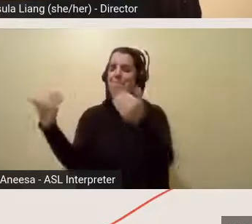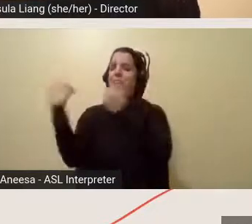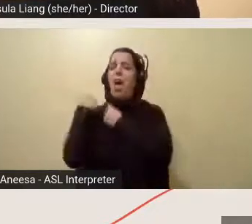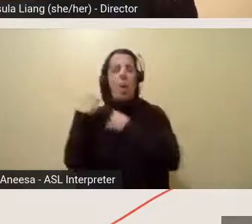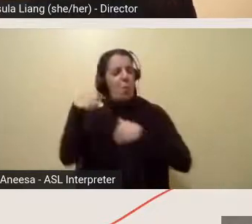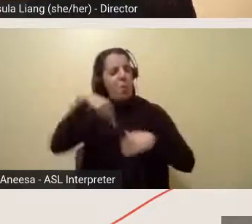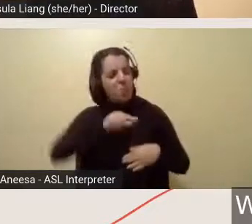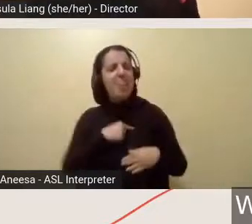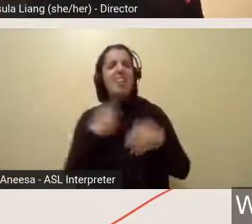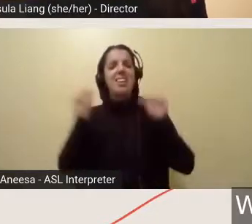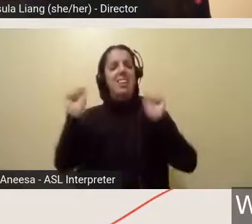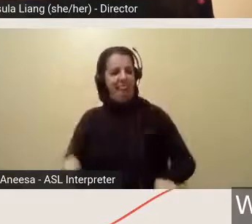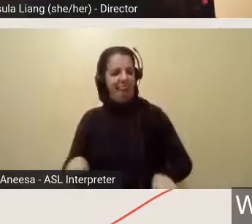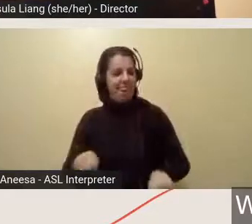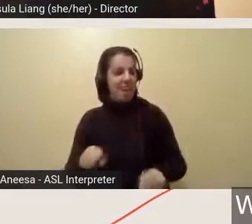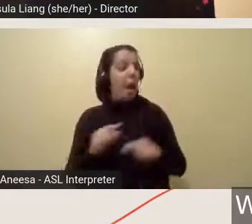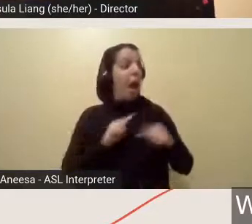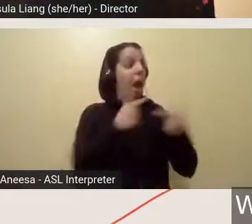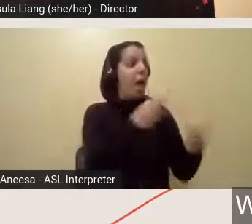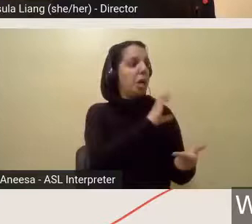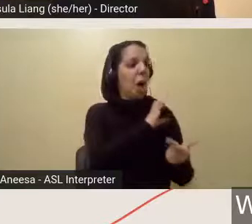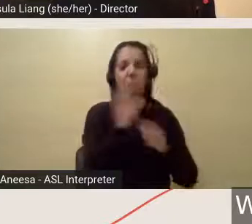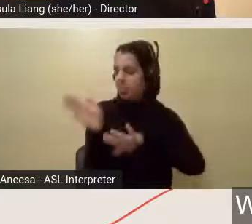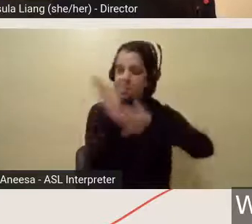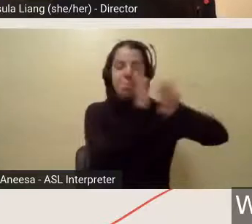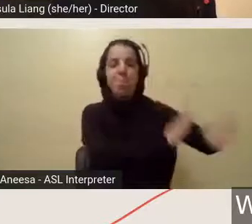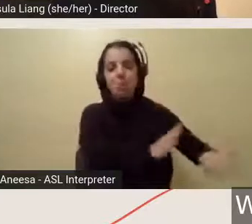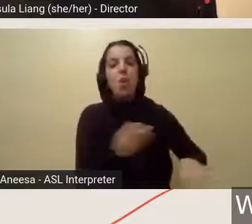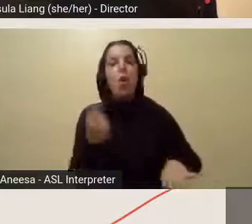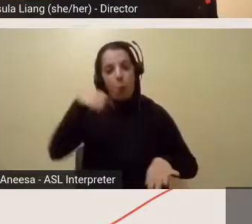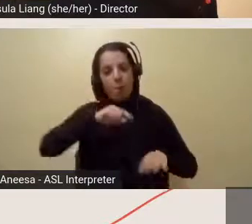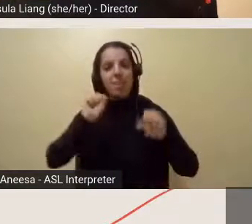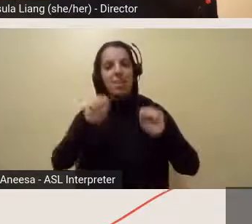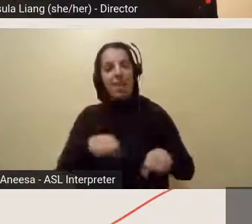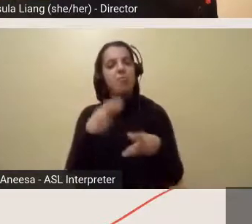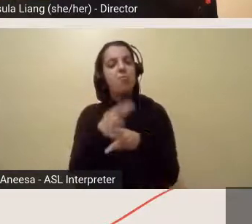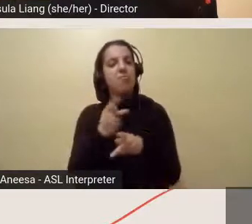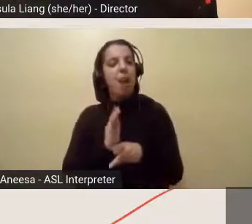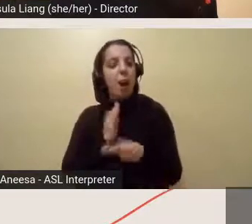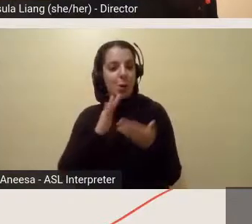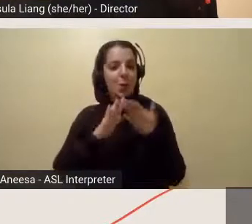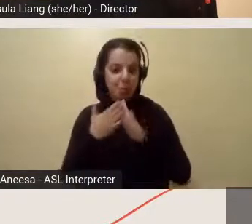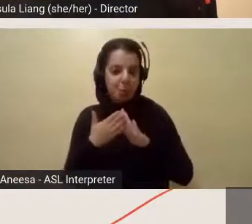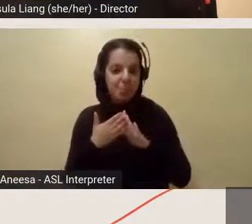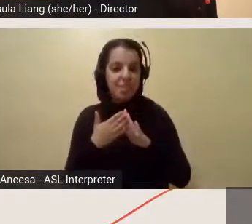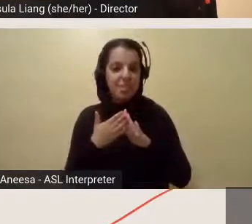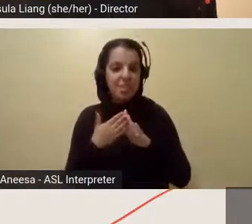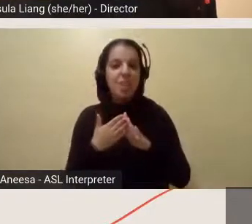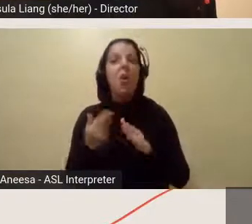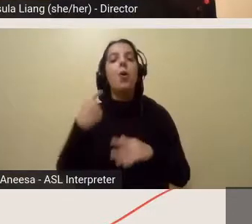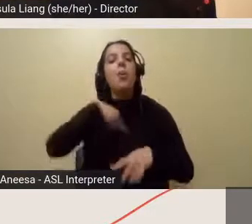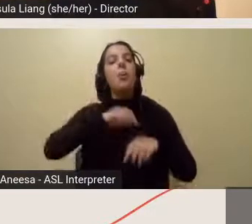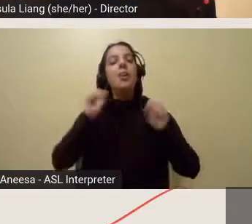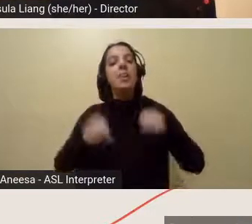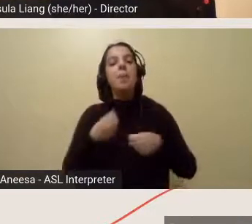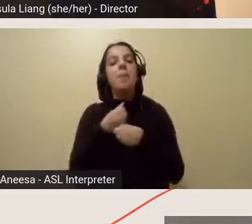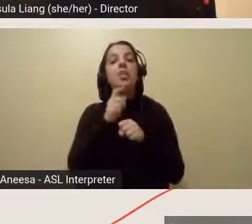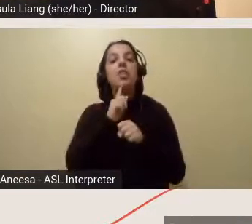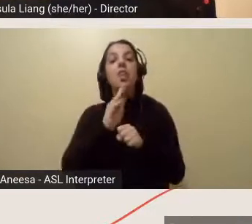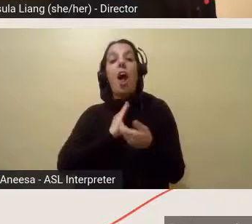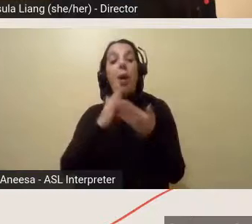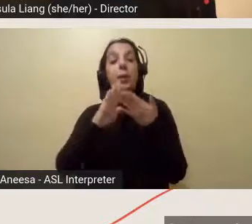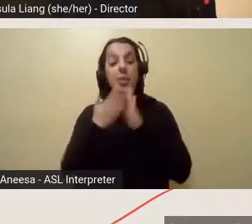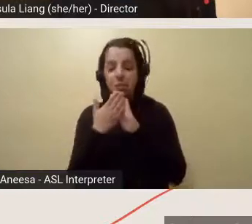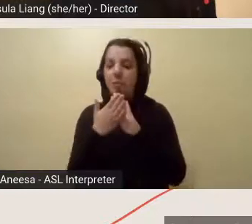care of each other. We will keep our community safer and more secure. We will make sure that everybody has what they need in order